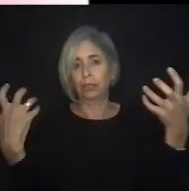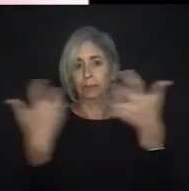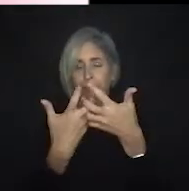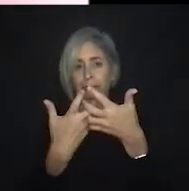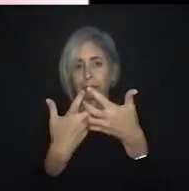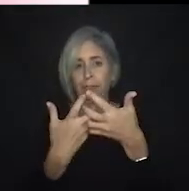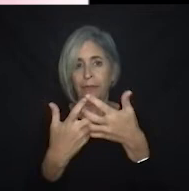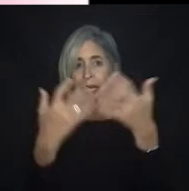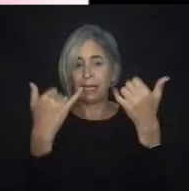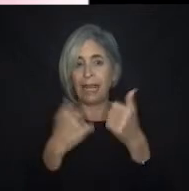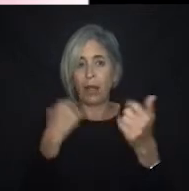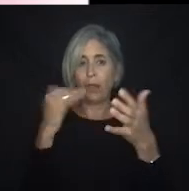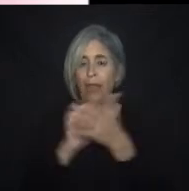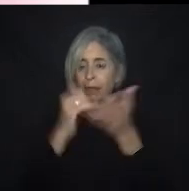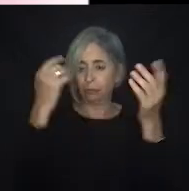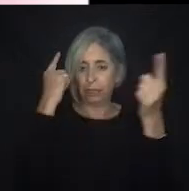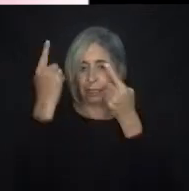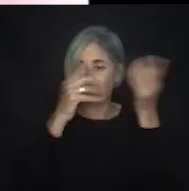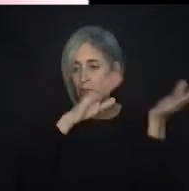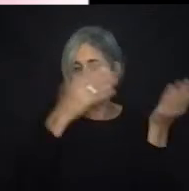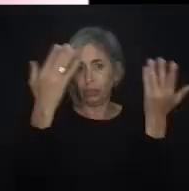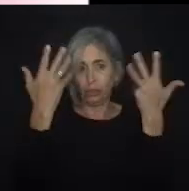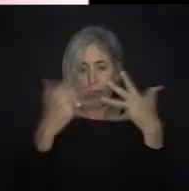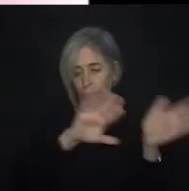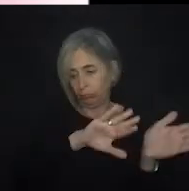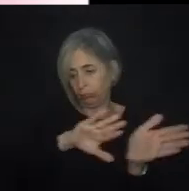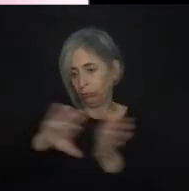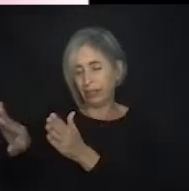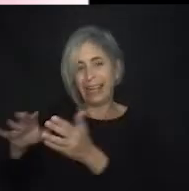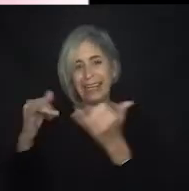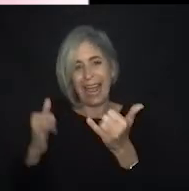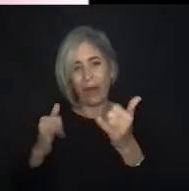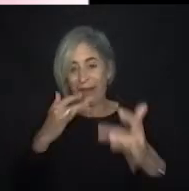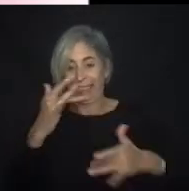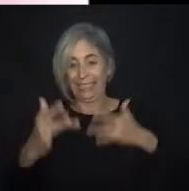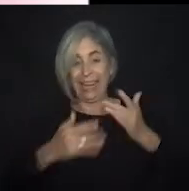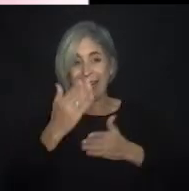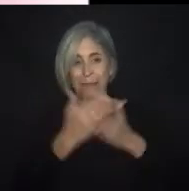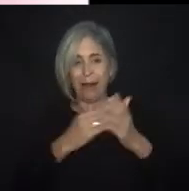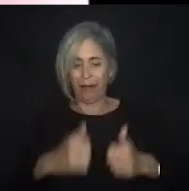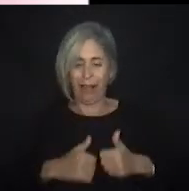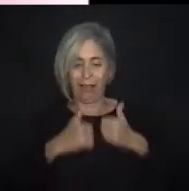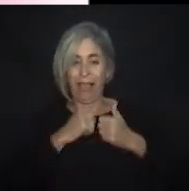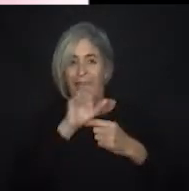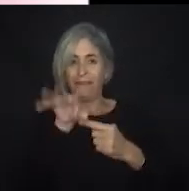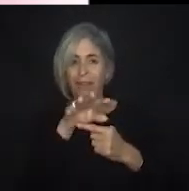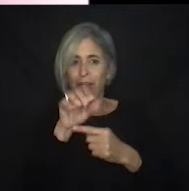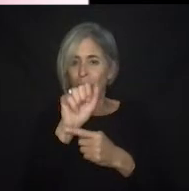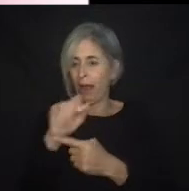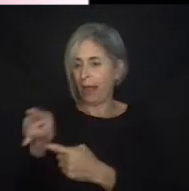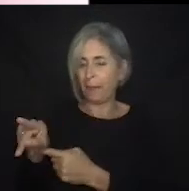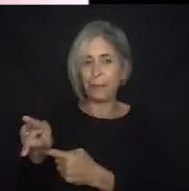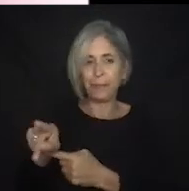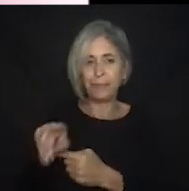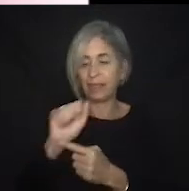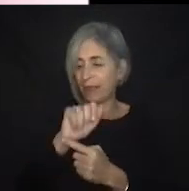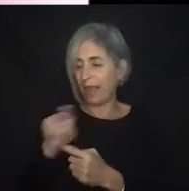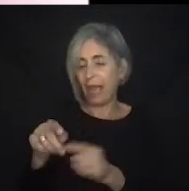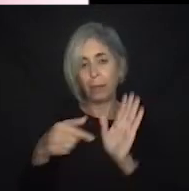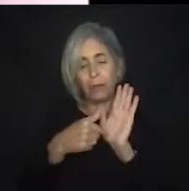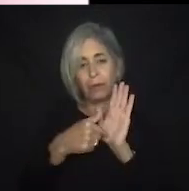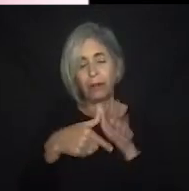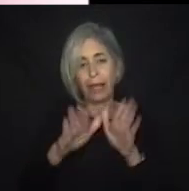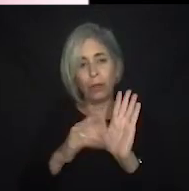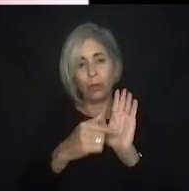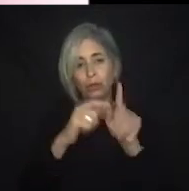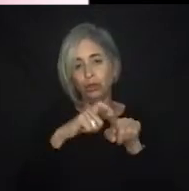So now that we've covered our considerations, let's get into the exciting part, building a live video app. The app will allow you to